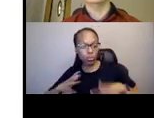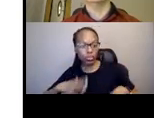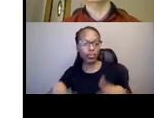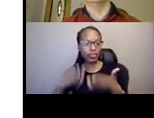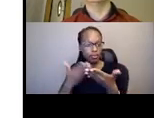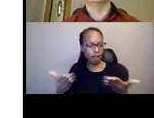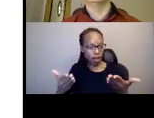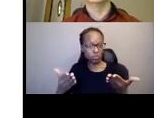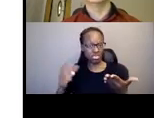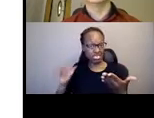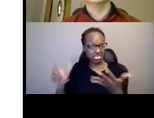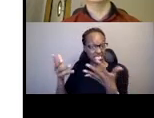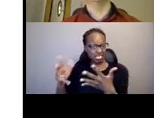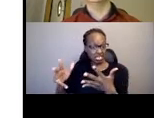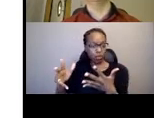our heart.